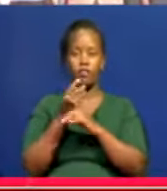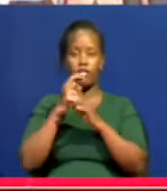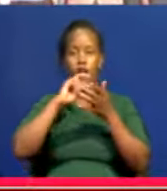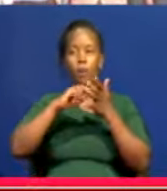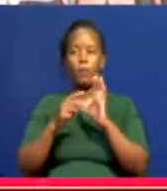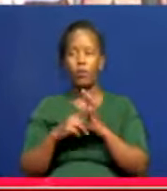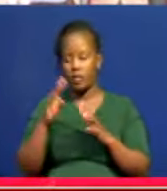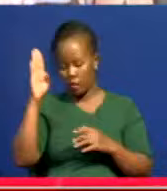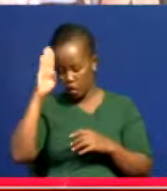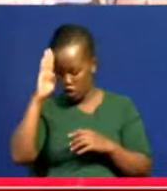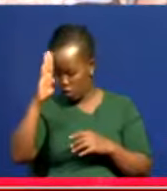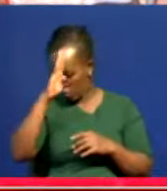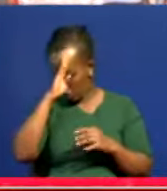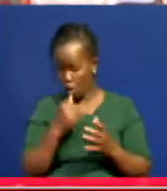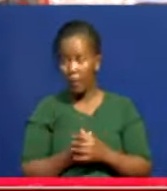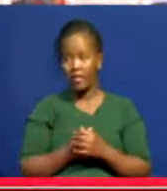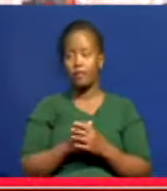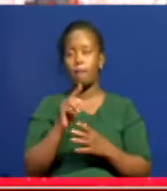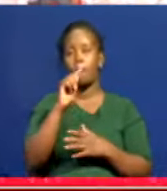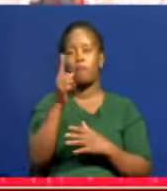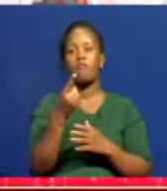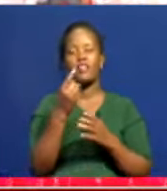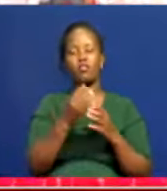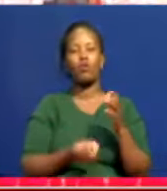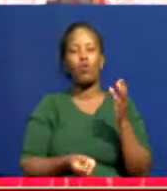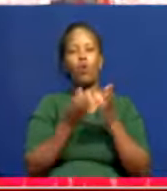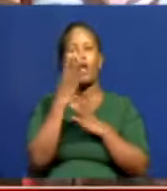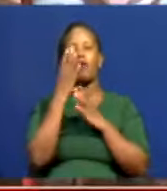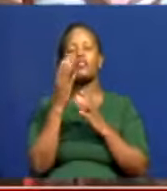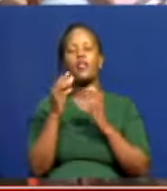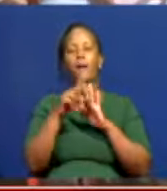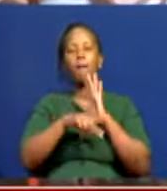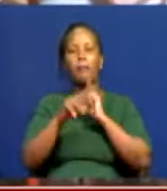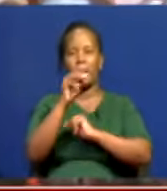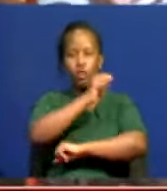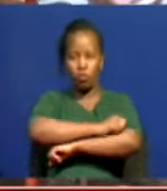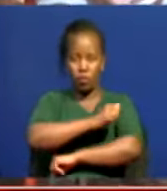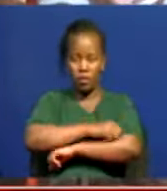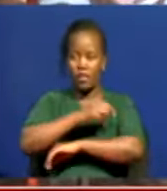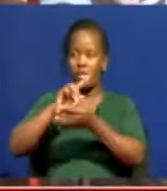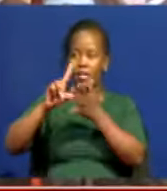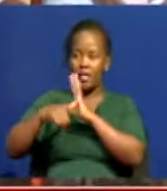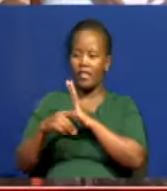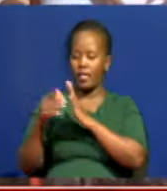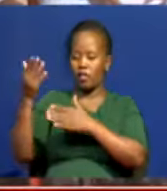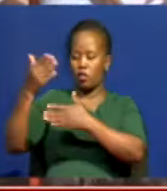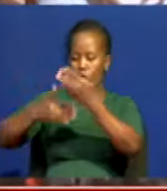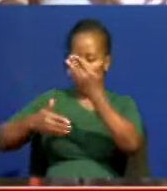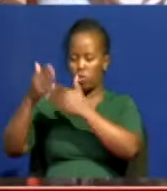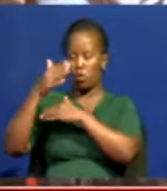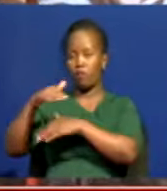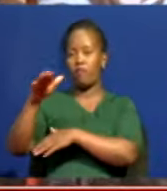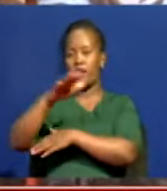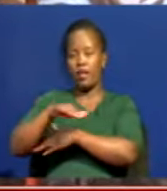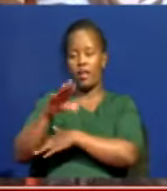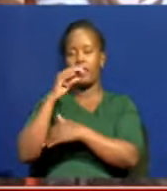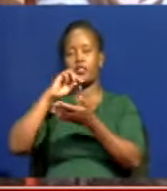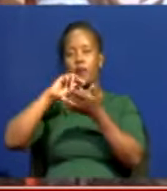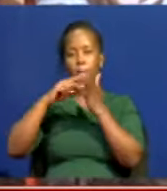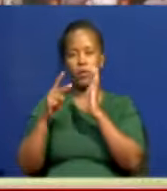North Sub-County, he opened Naitiri Primary School, then broke the ground for construction of Naitiri Economic Stimulus Project